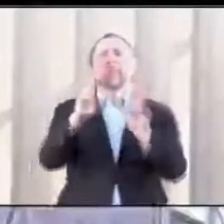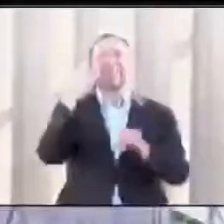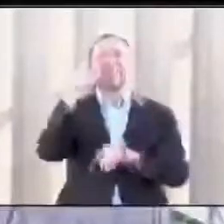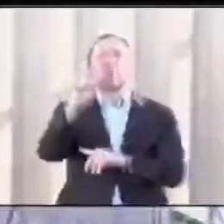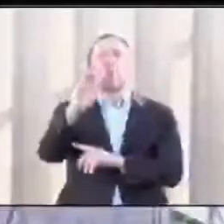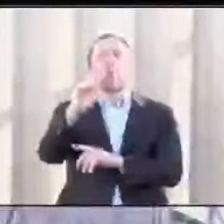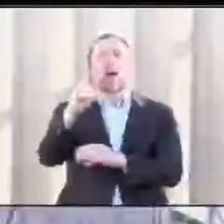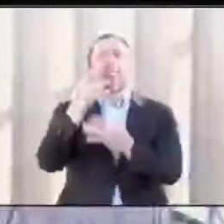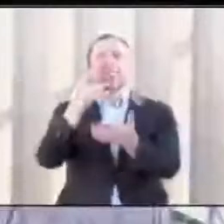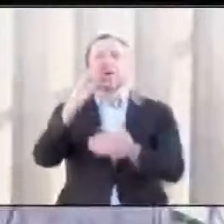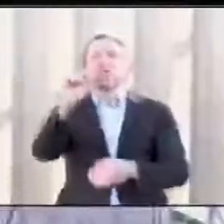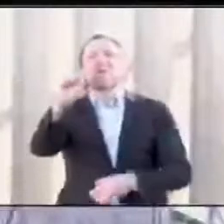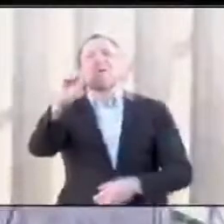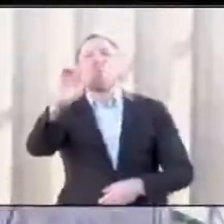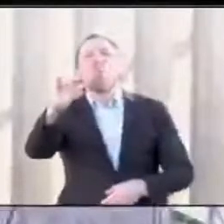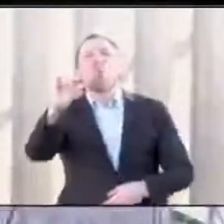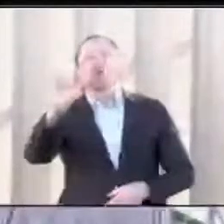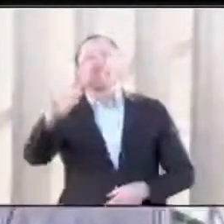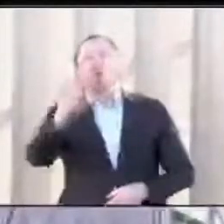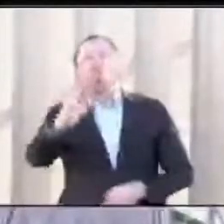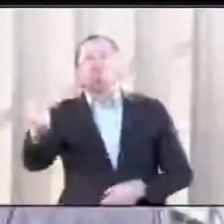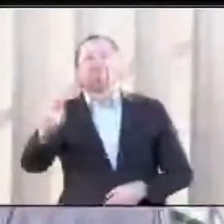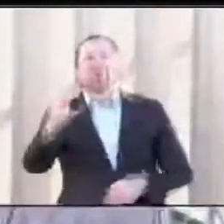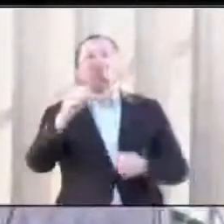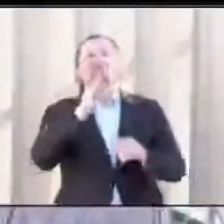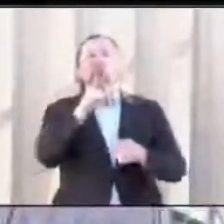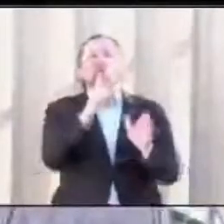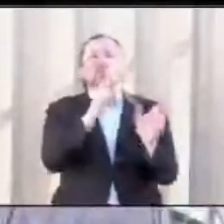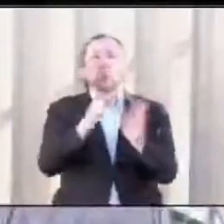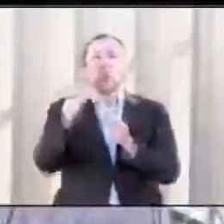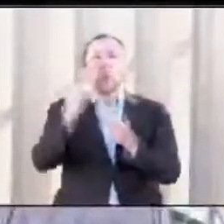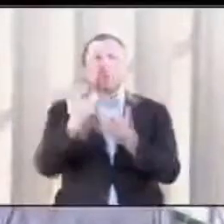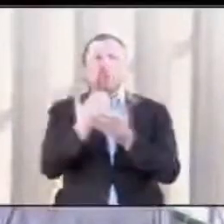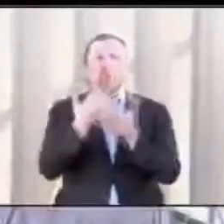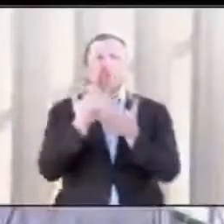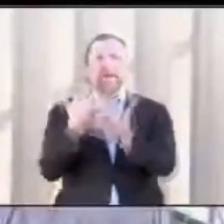readyforwildfire.org to see what you can do to prepare for any new fires. Thank you.